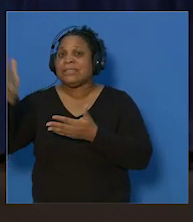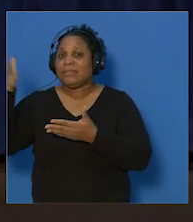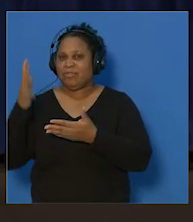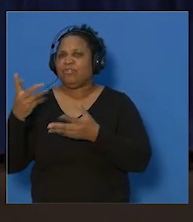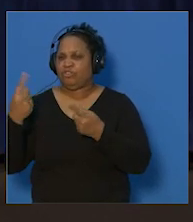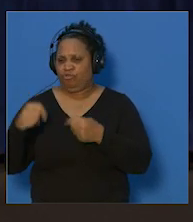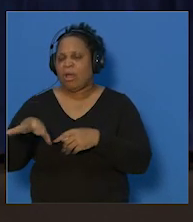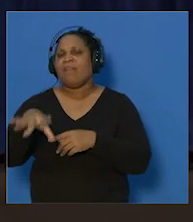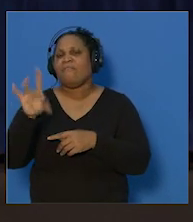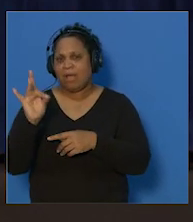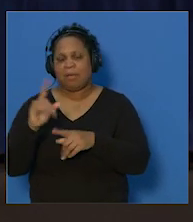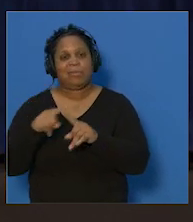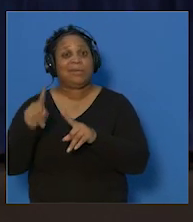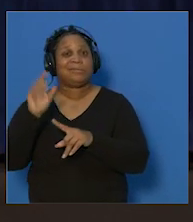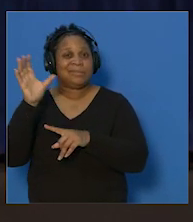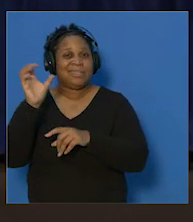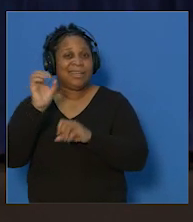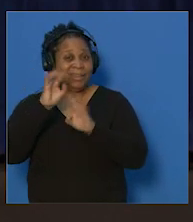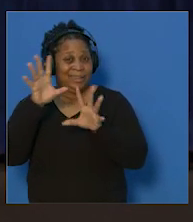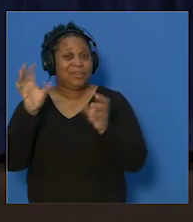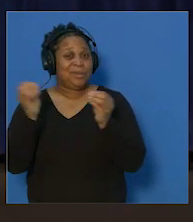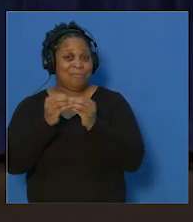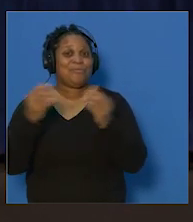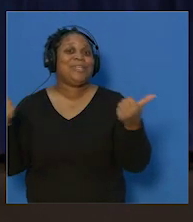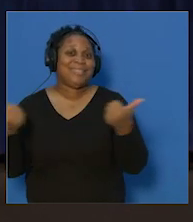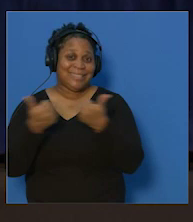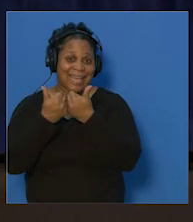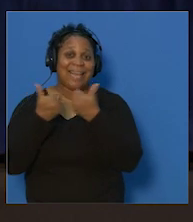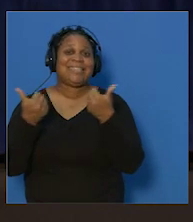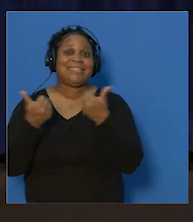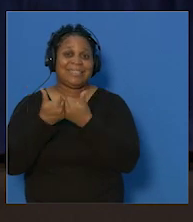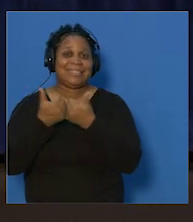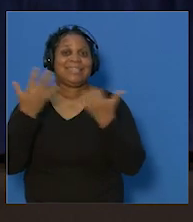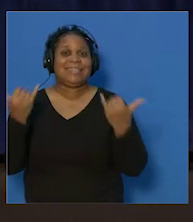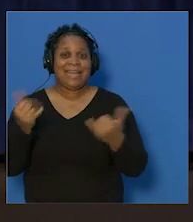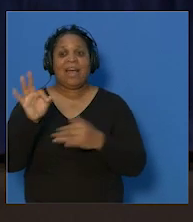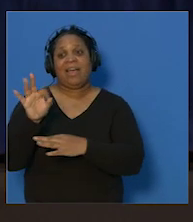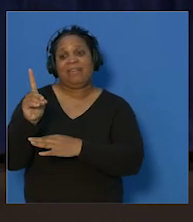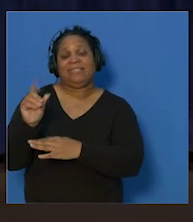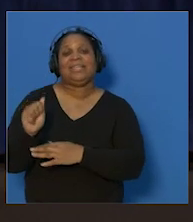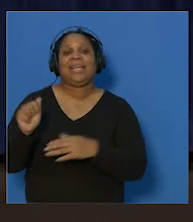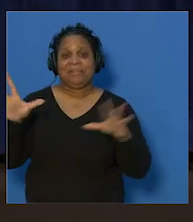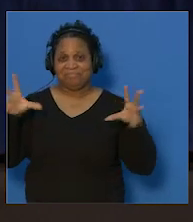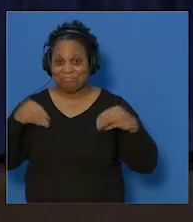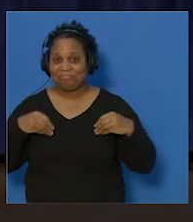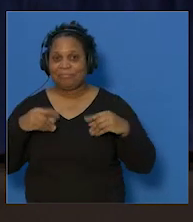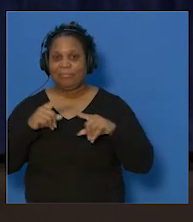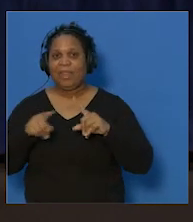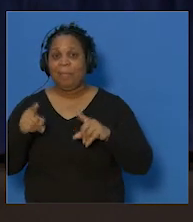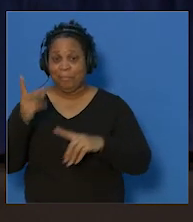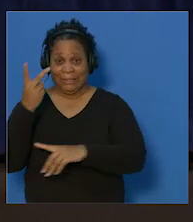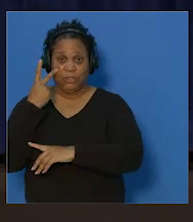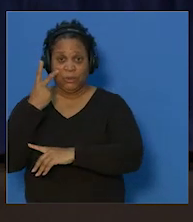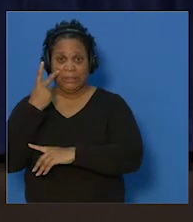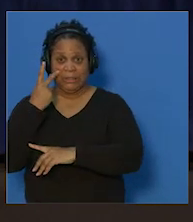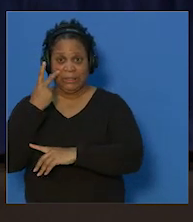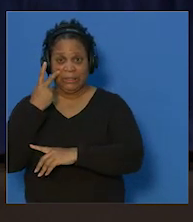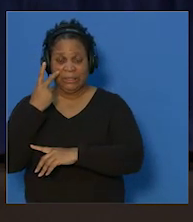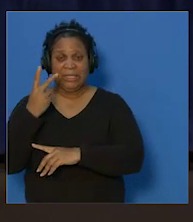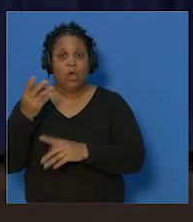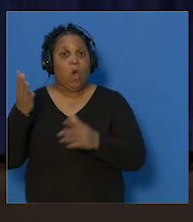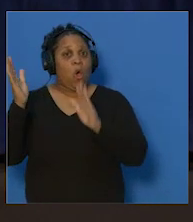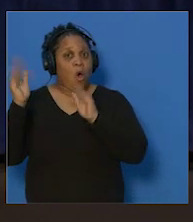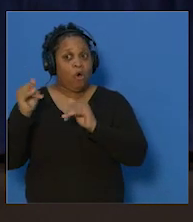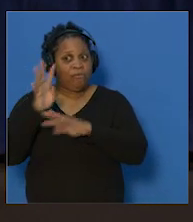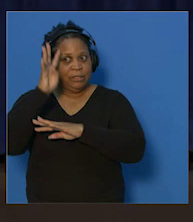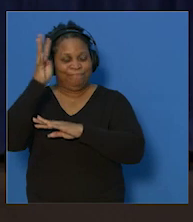on some, but clearly it's going to be a little bit more challenging now that emergency use approval has been given. But as we've seen, the production will ramp up, and